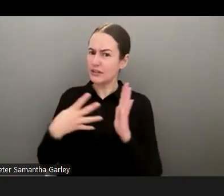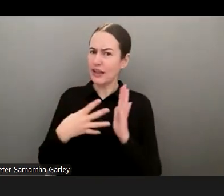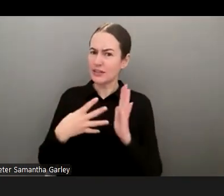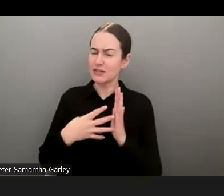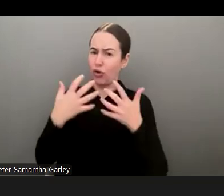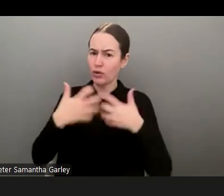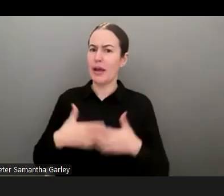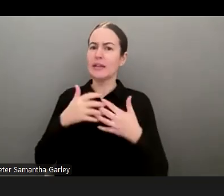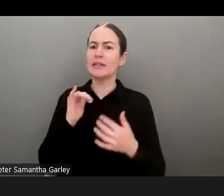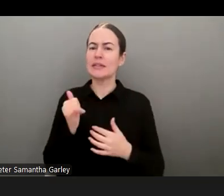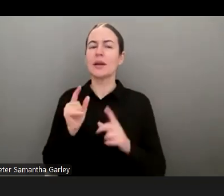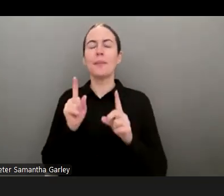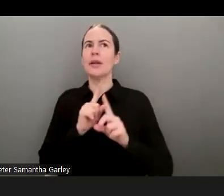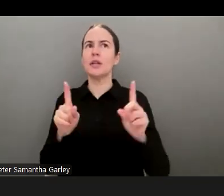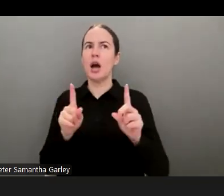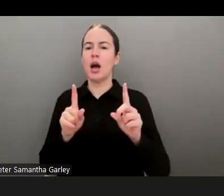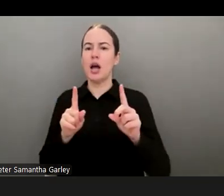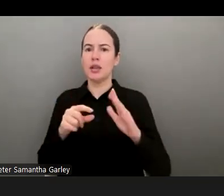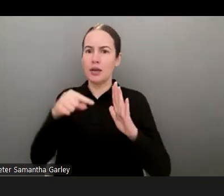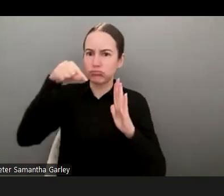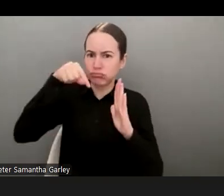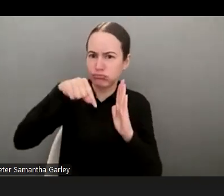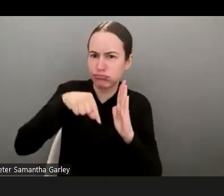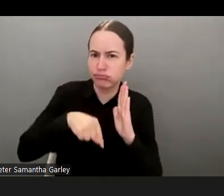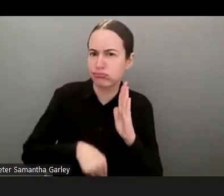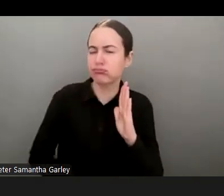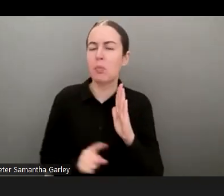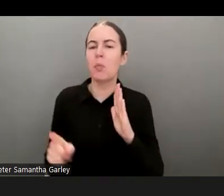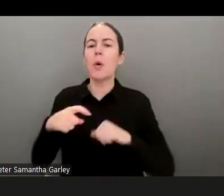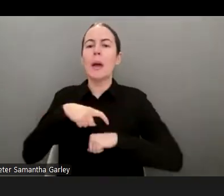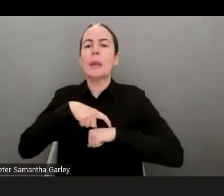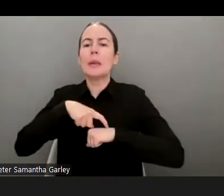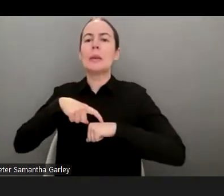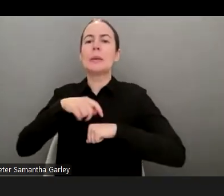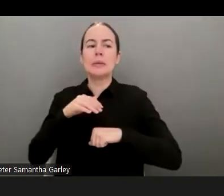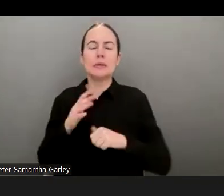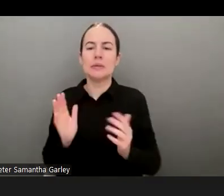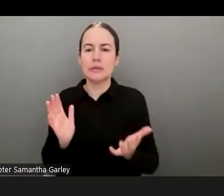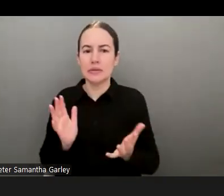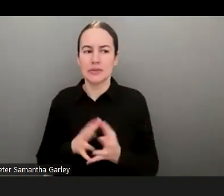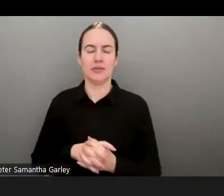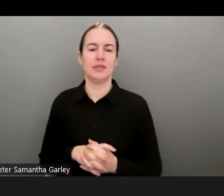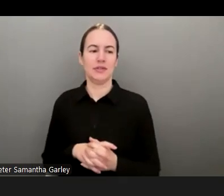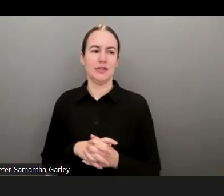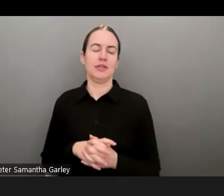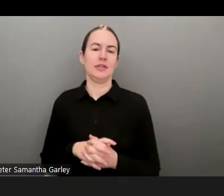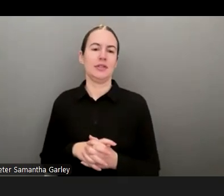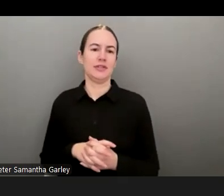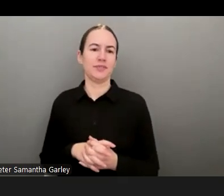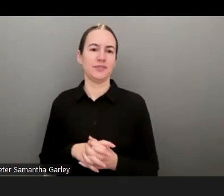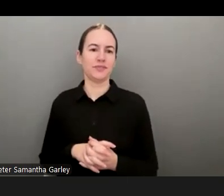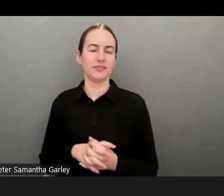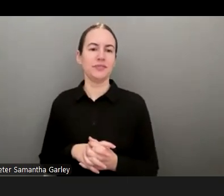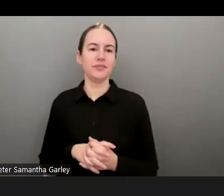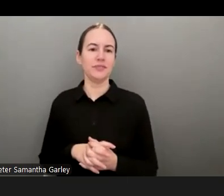It isn't in. We do not explain it to